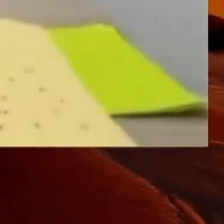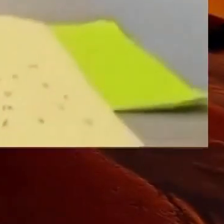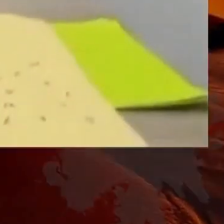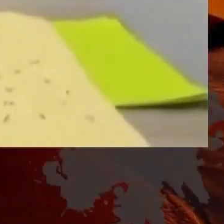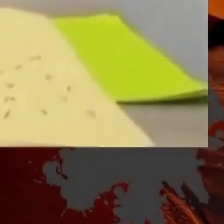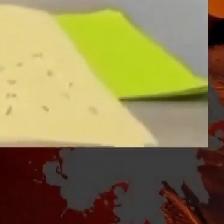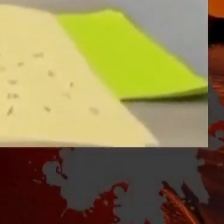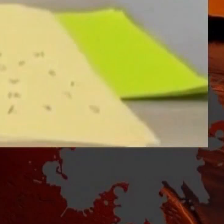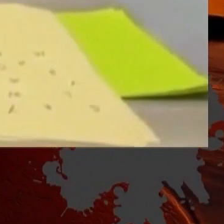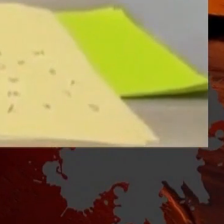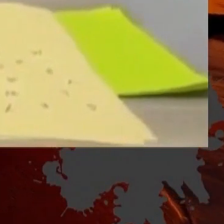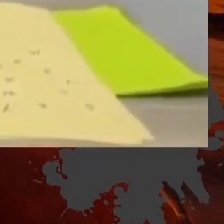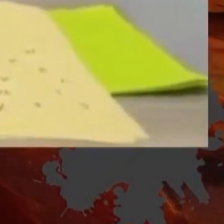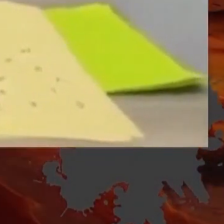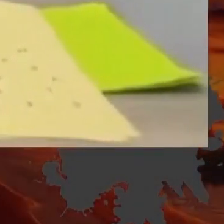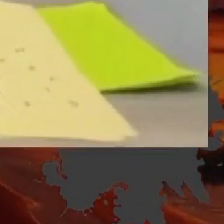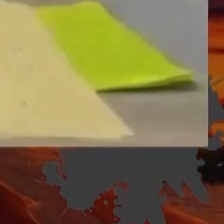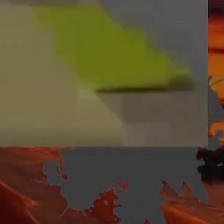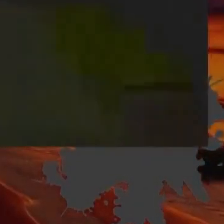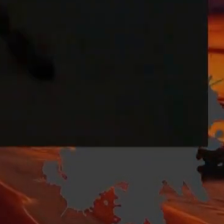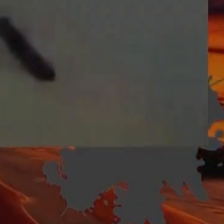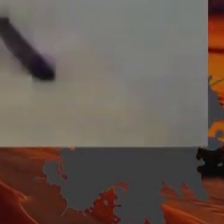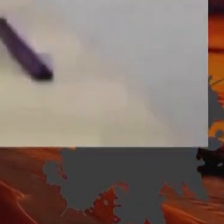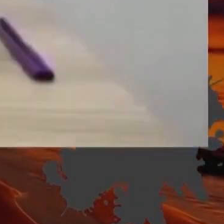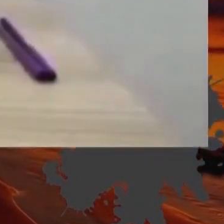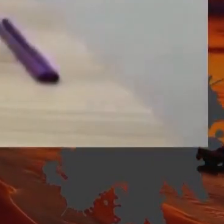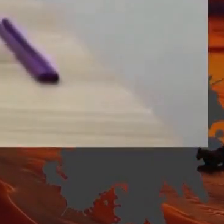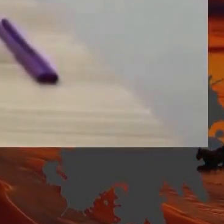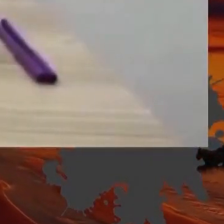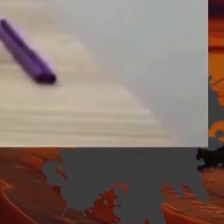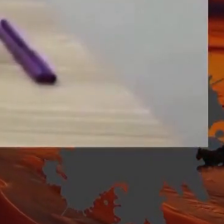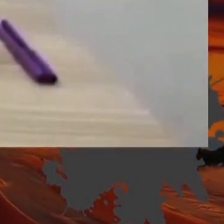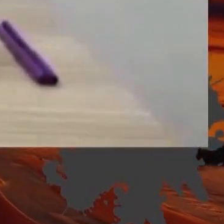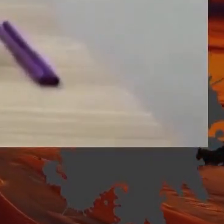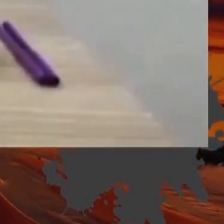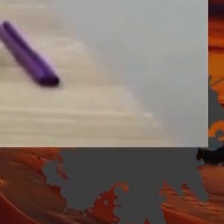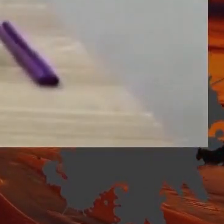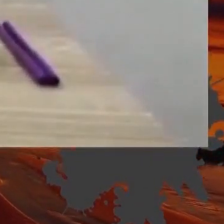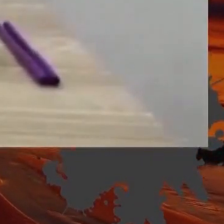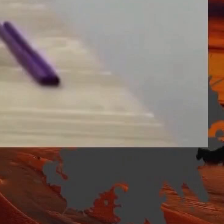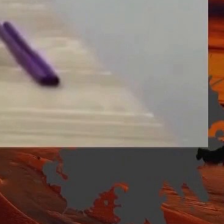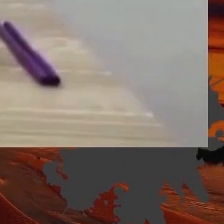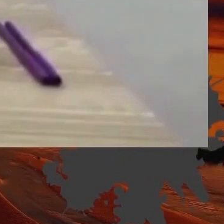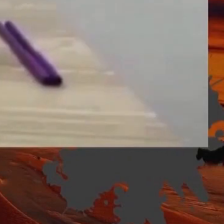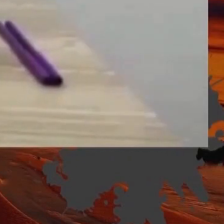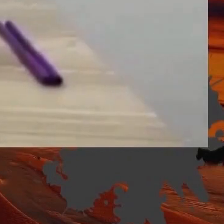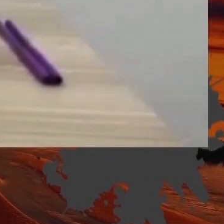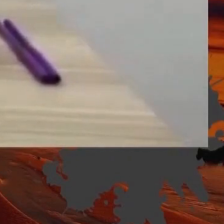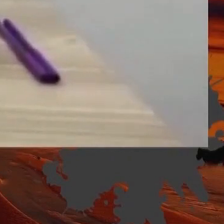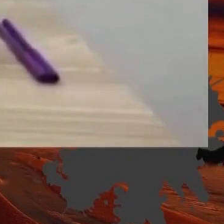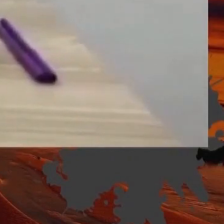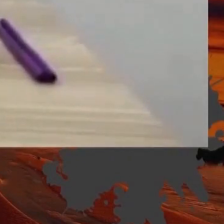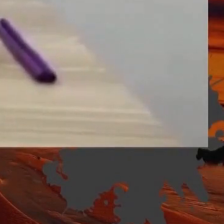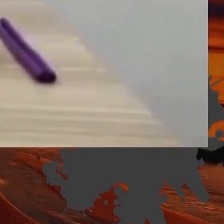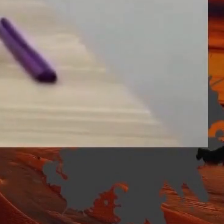Hi friends, let's do a fun FPP sensory bag. For this FPP, we need syllable, finger bag,